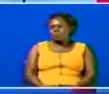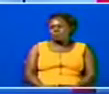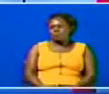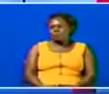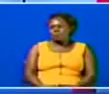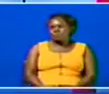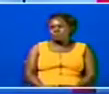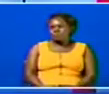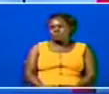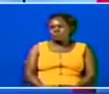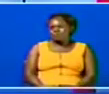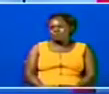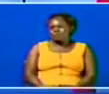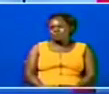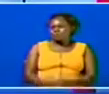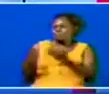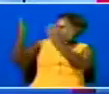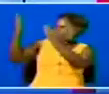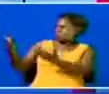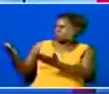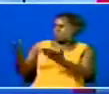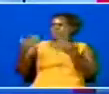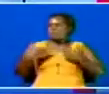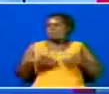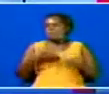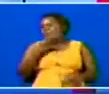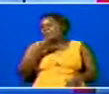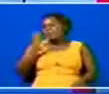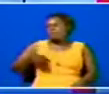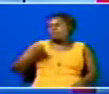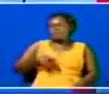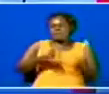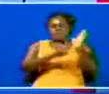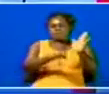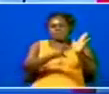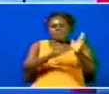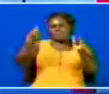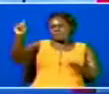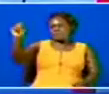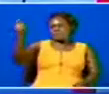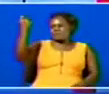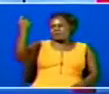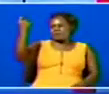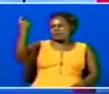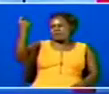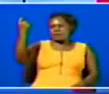Helen Nzembi. So these are the people, men and women, that will be representing Kenya at